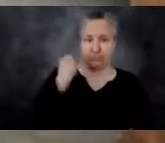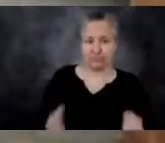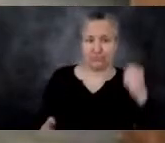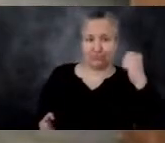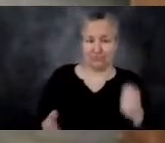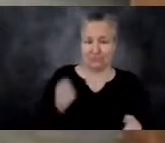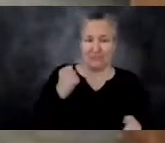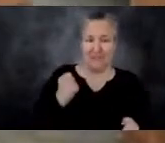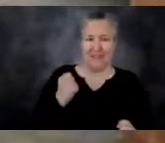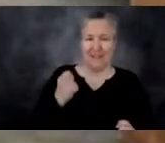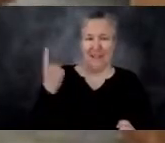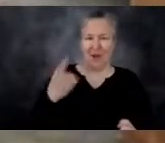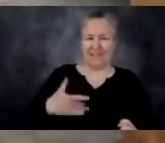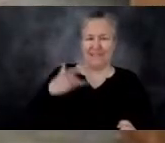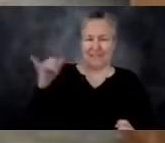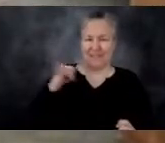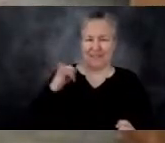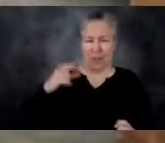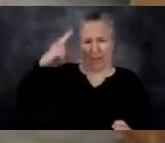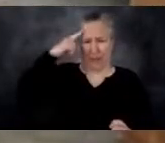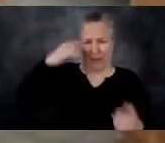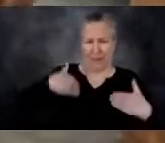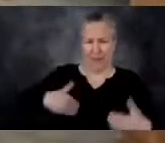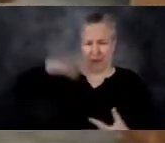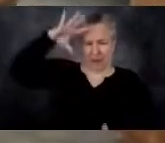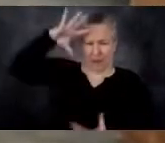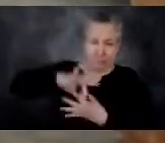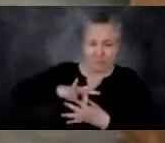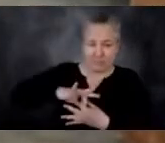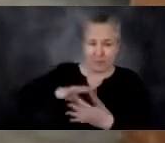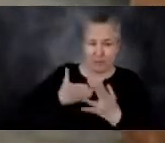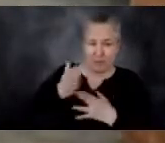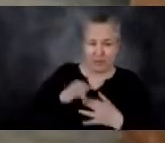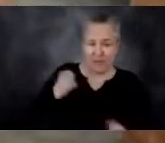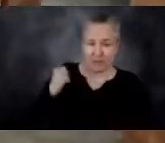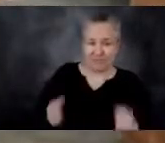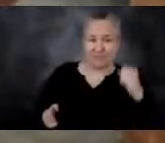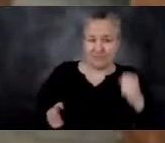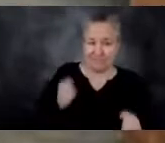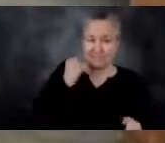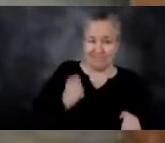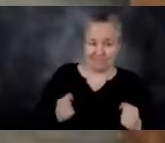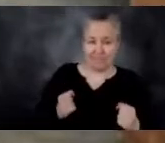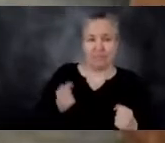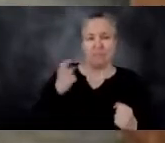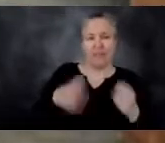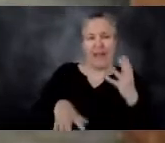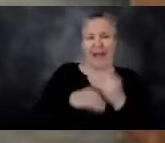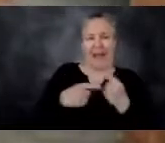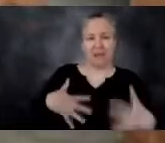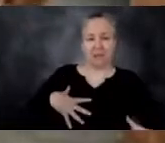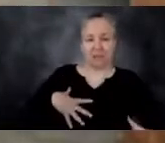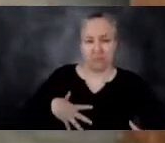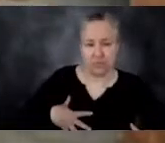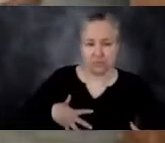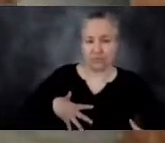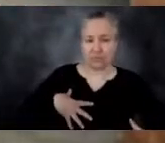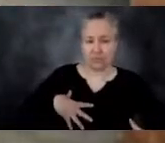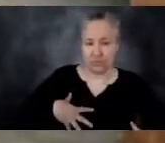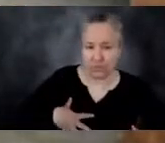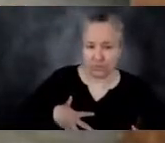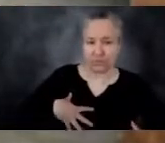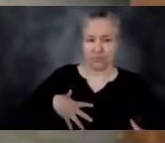find that this creates that brain and body connection. Now, from here, I want you to add a little bit of torso. Notice I'm trying to reach my